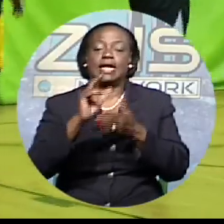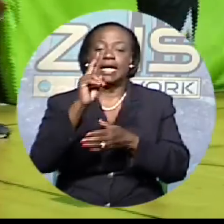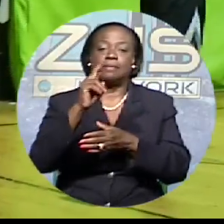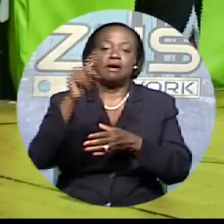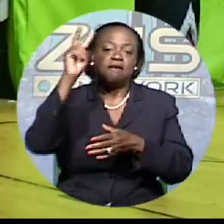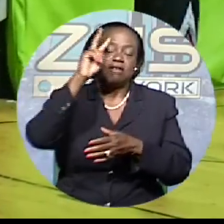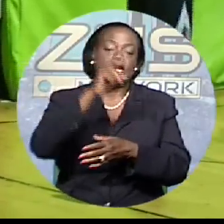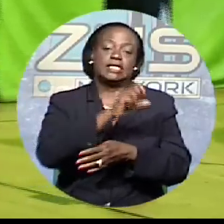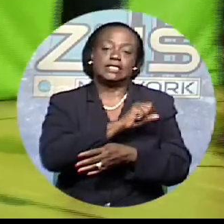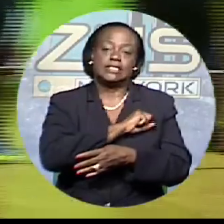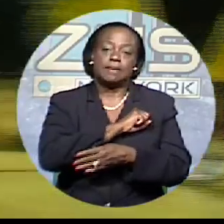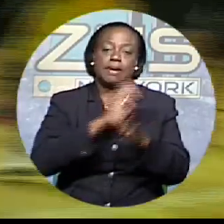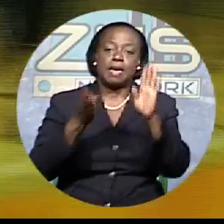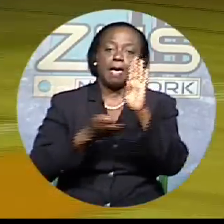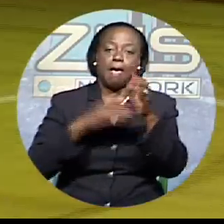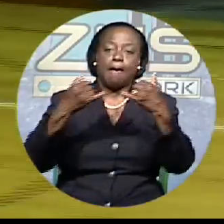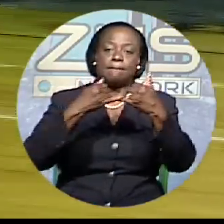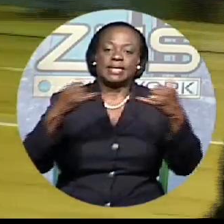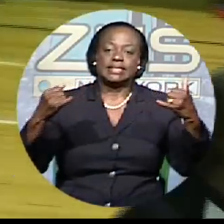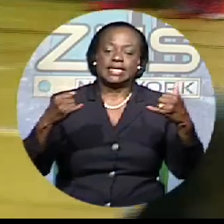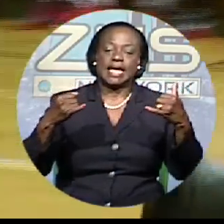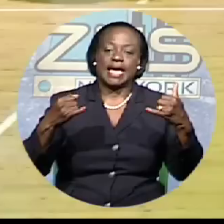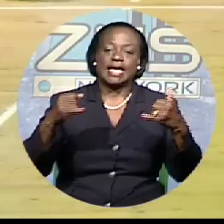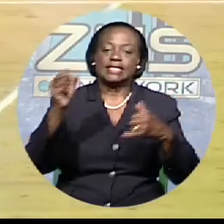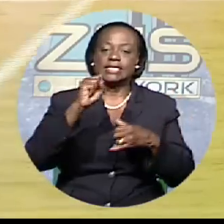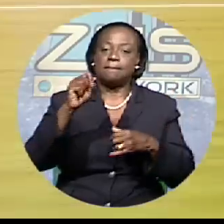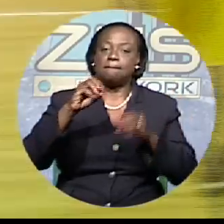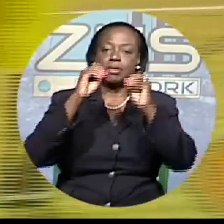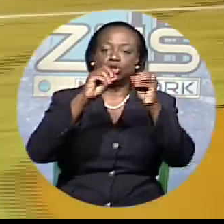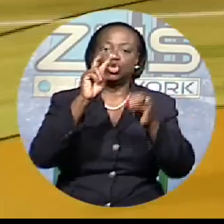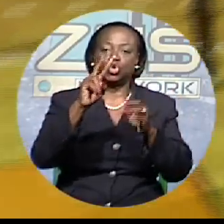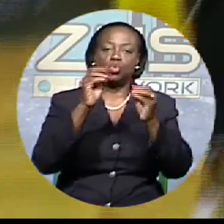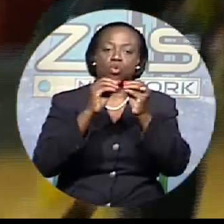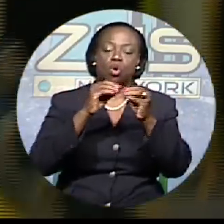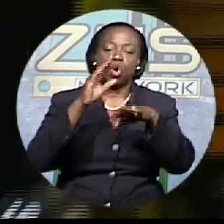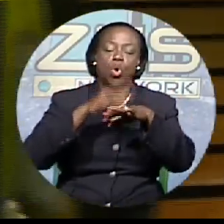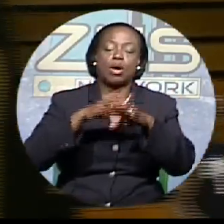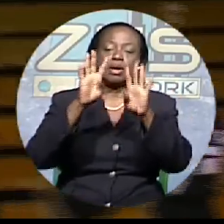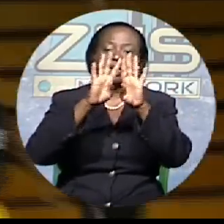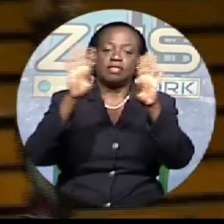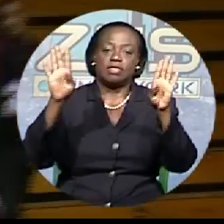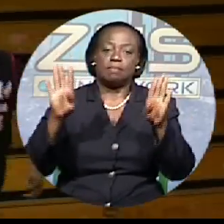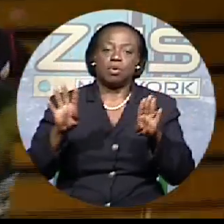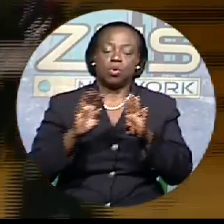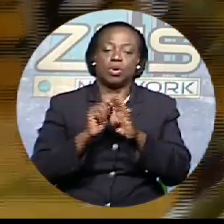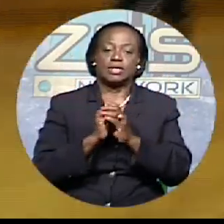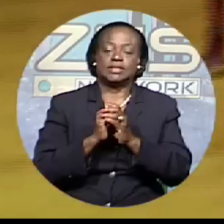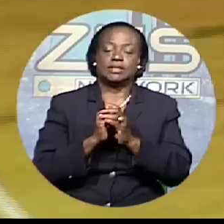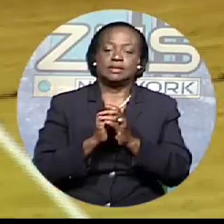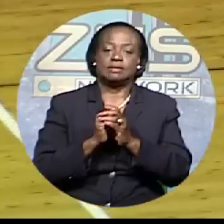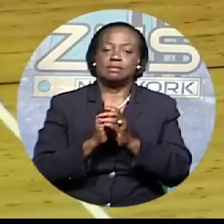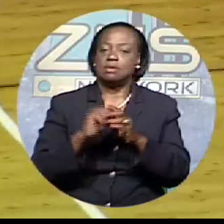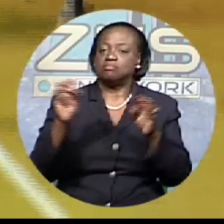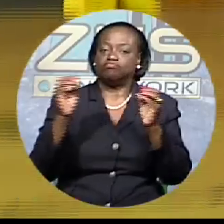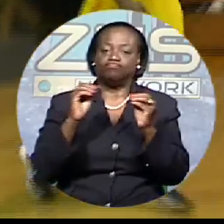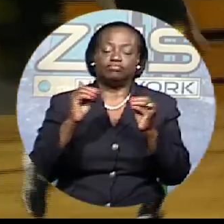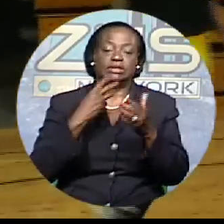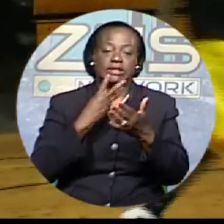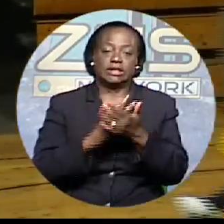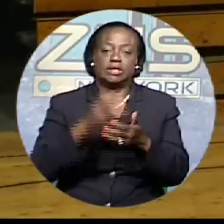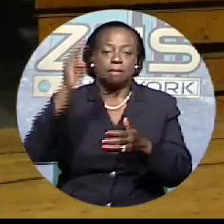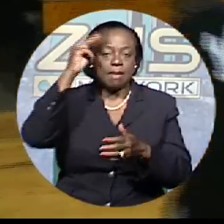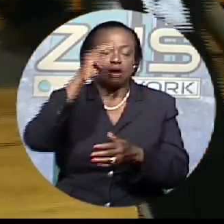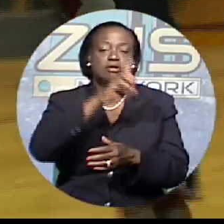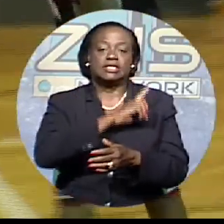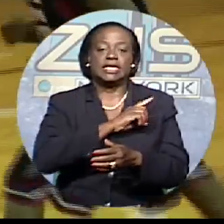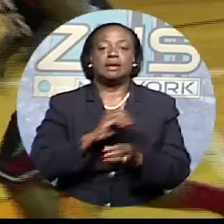on the baseline here, and the Stingers put two more on the board. Giants looking for a trifecta here. It's no good, but Mario Dean there